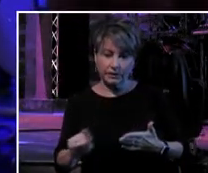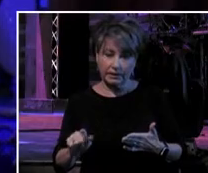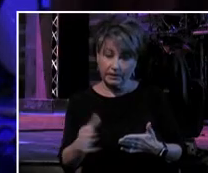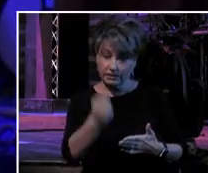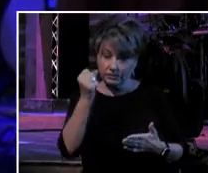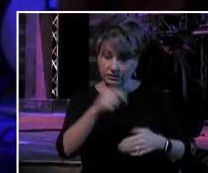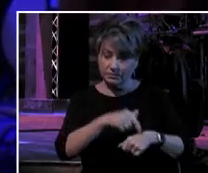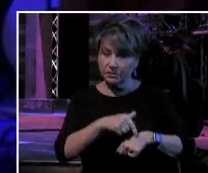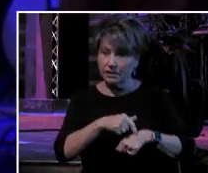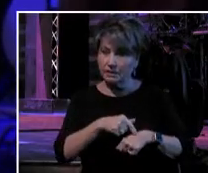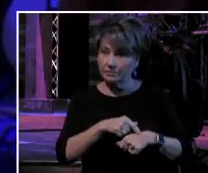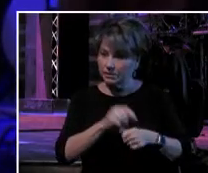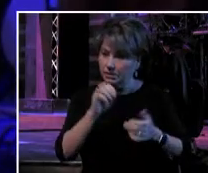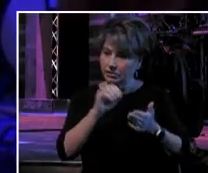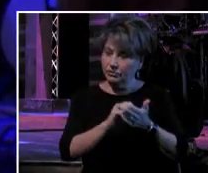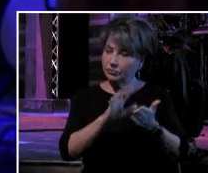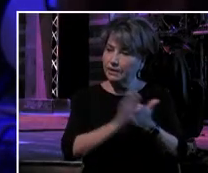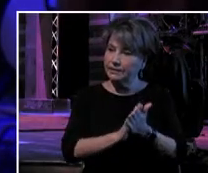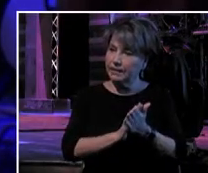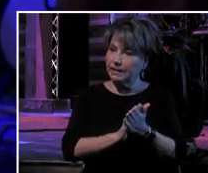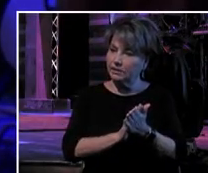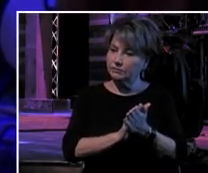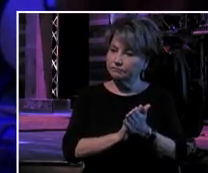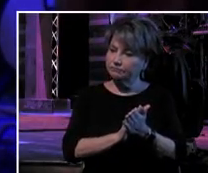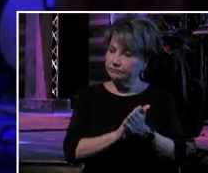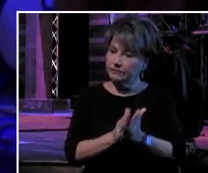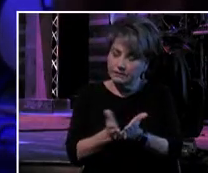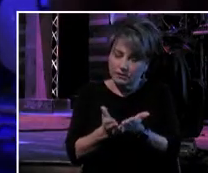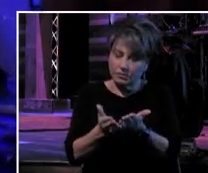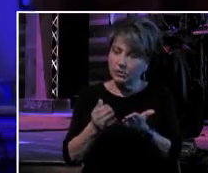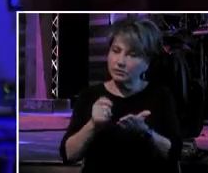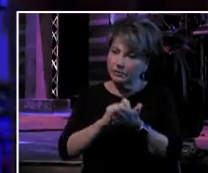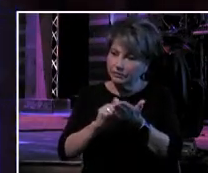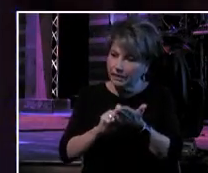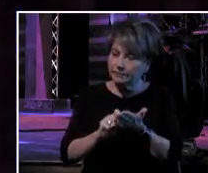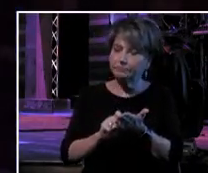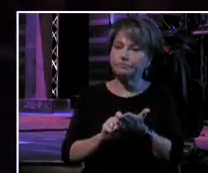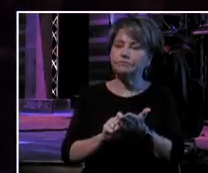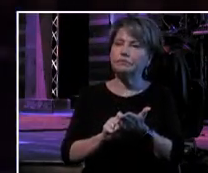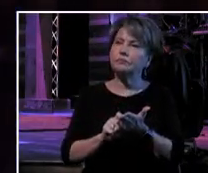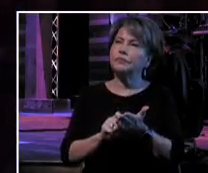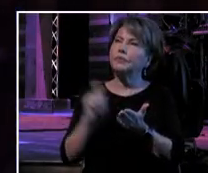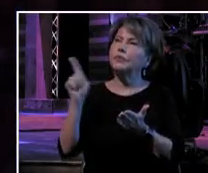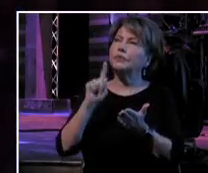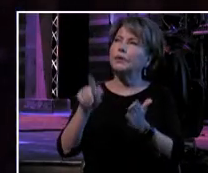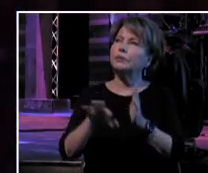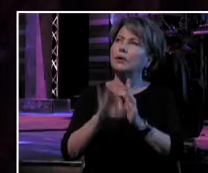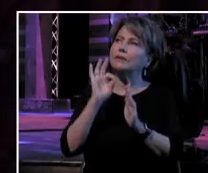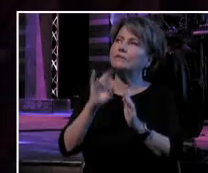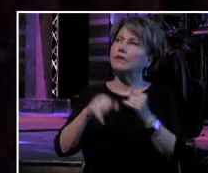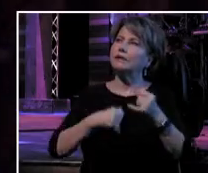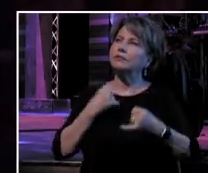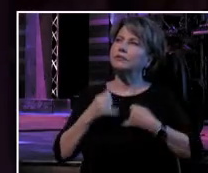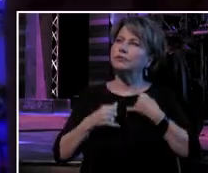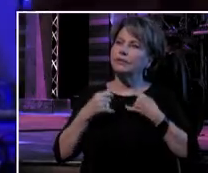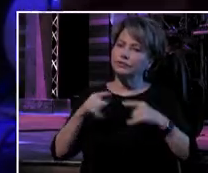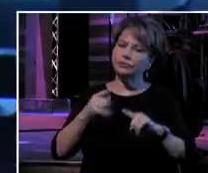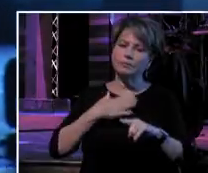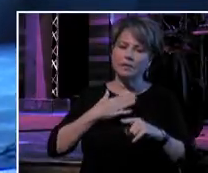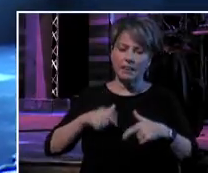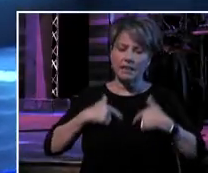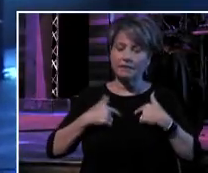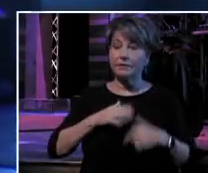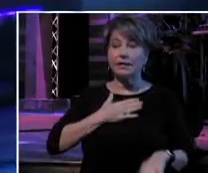time just to write down a journal of joy. Where have I found joy over the course of my life? And I remember, I just